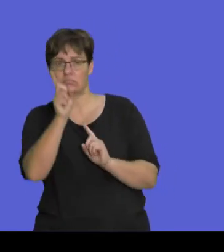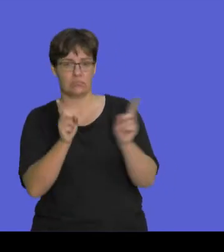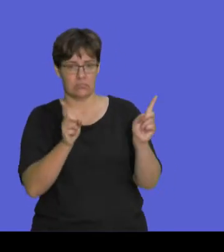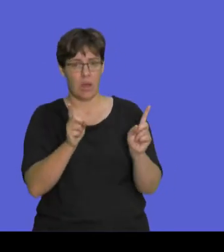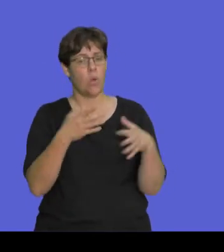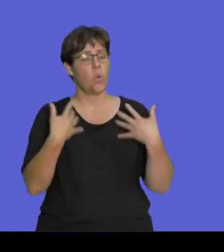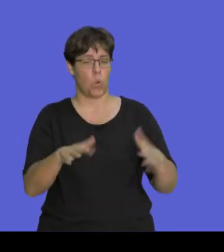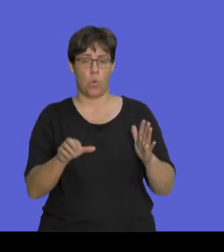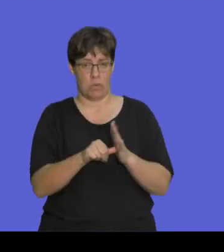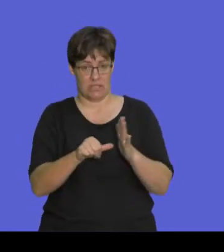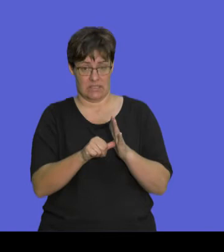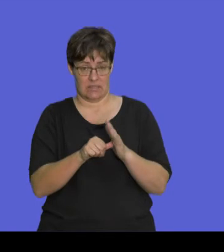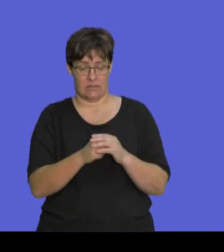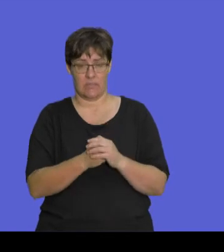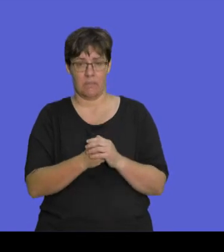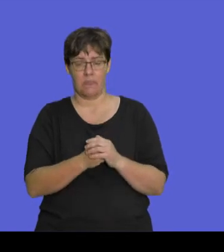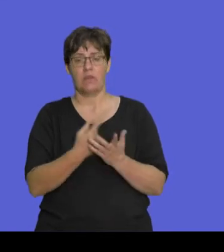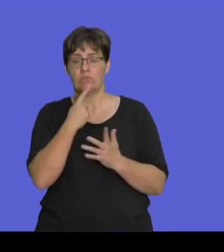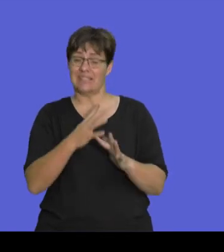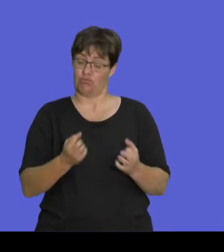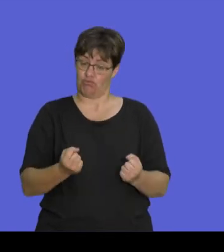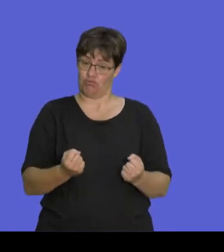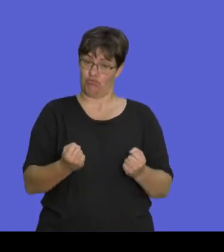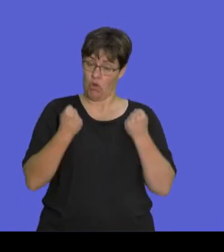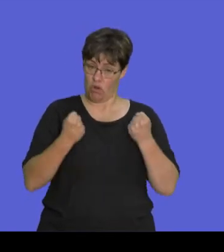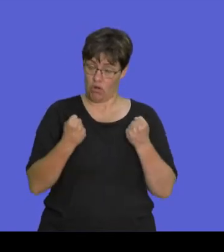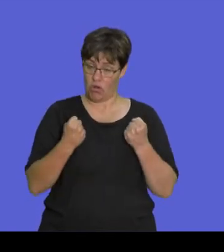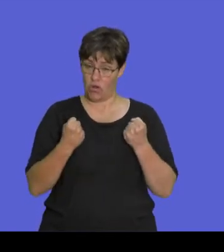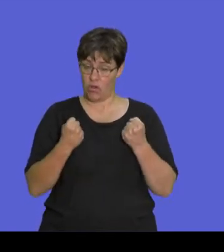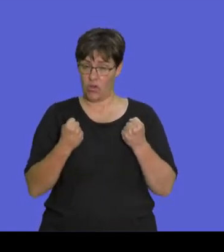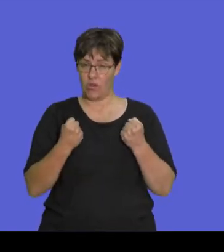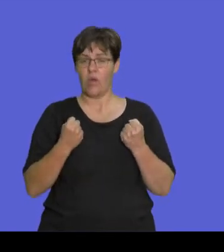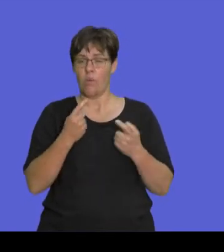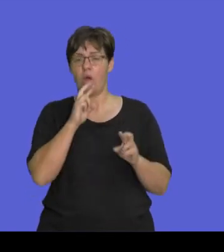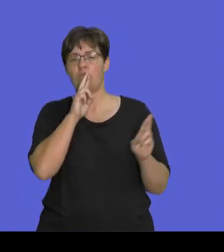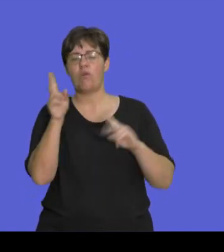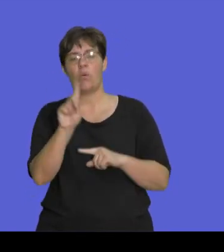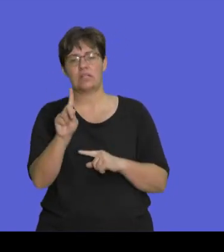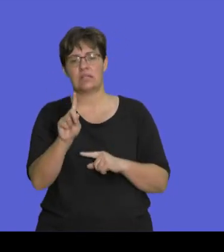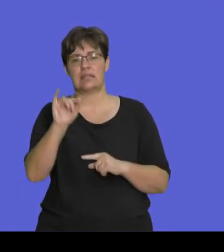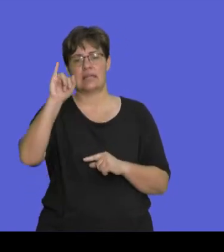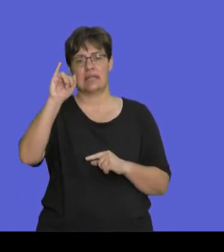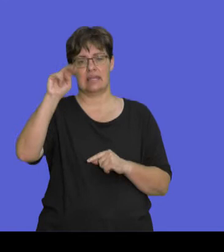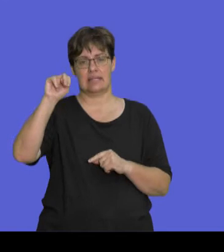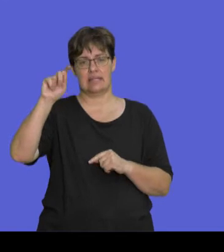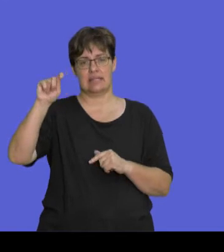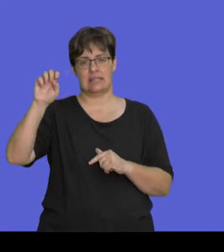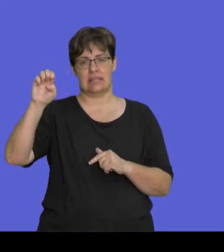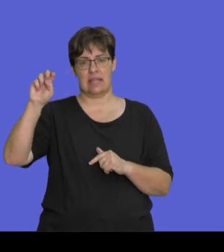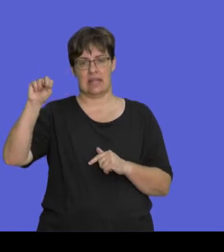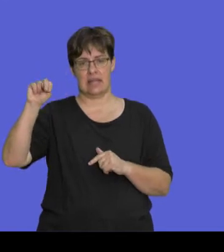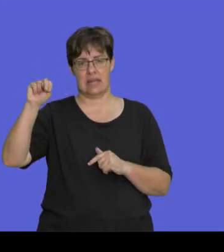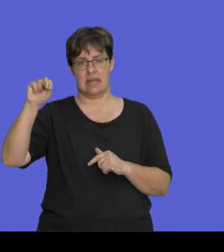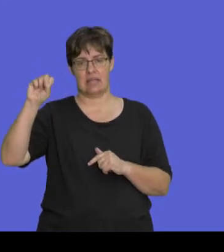And then when we talk about strength, would alternatively be referring to the intensity. Okay, we're still talking the same